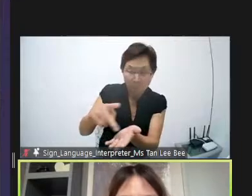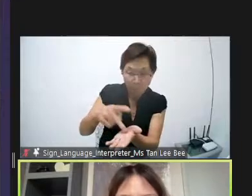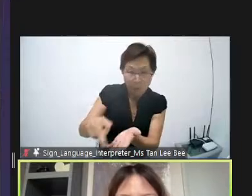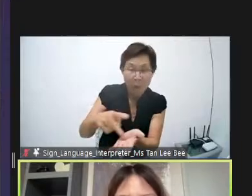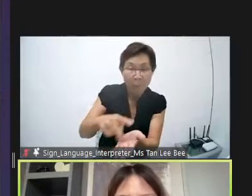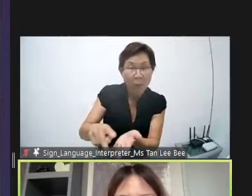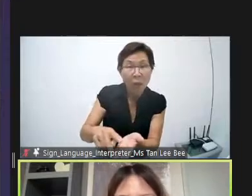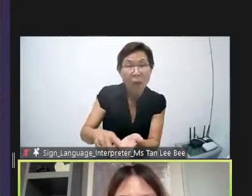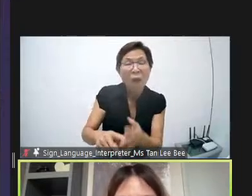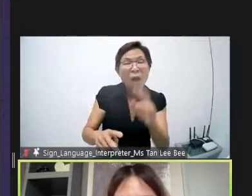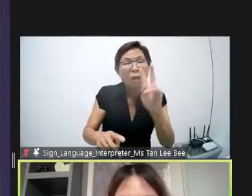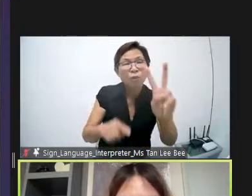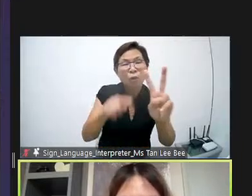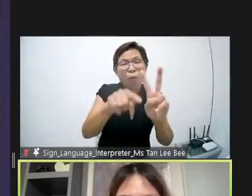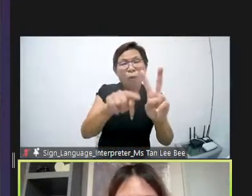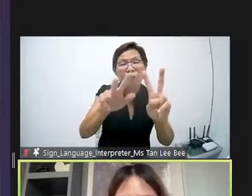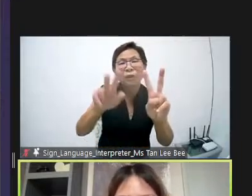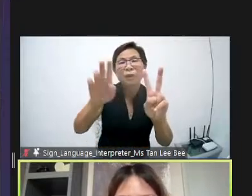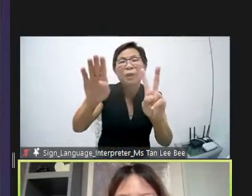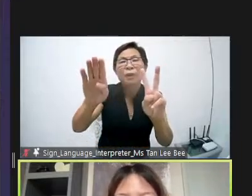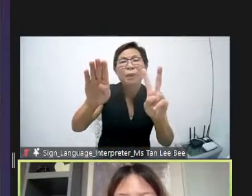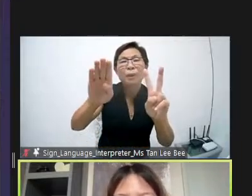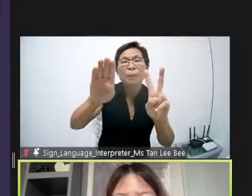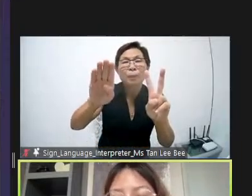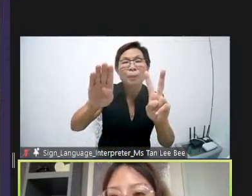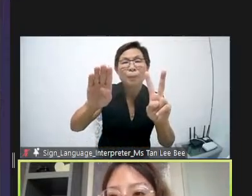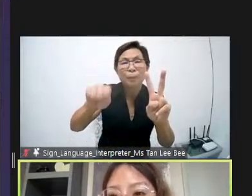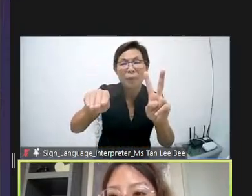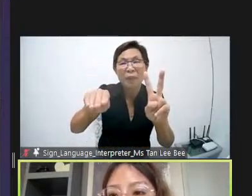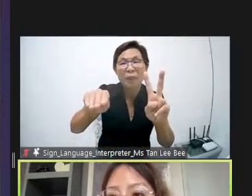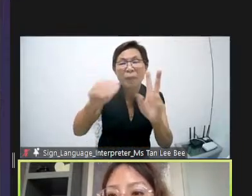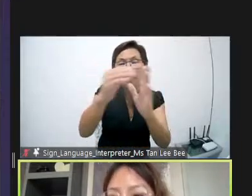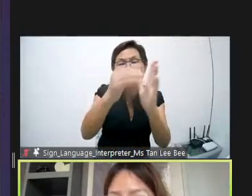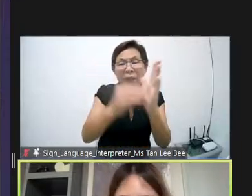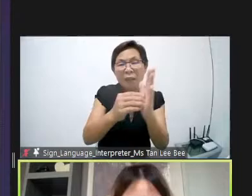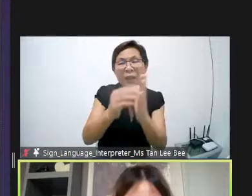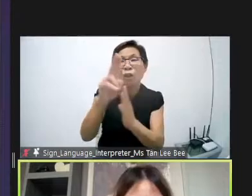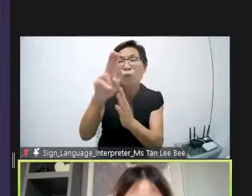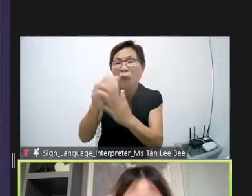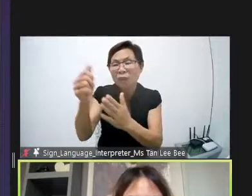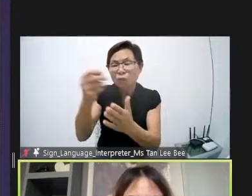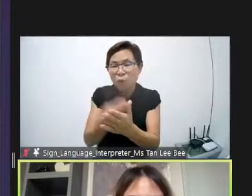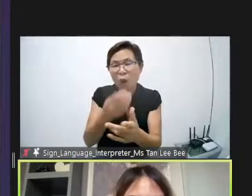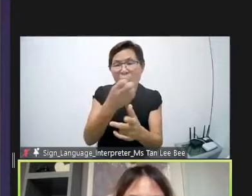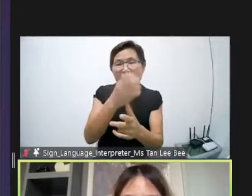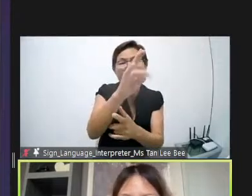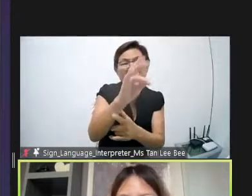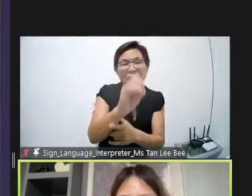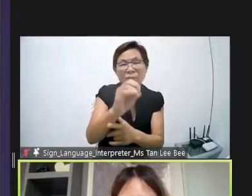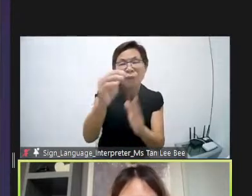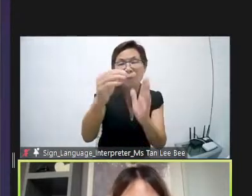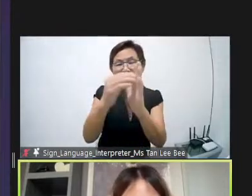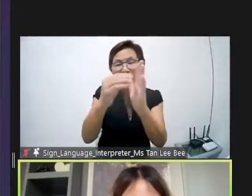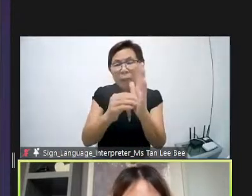about 2.3 million dollar or almost 70 million baht.